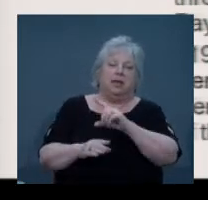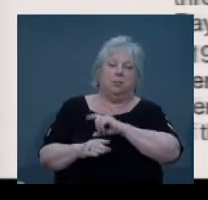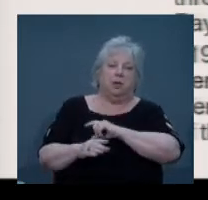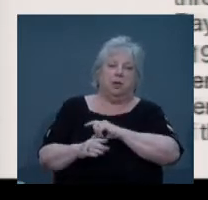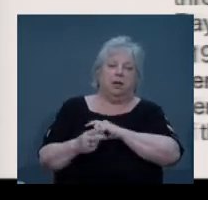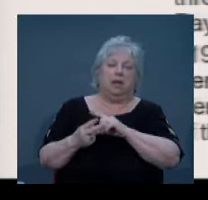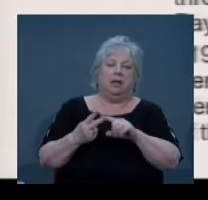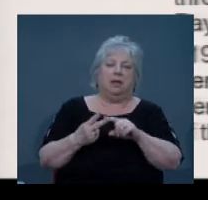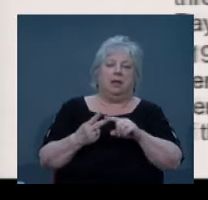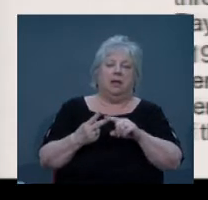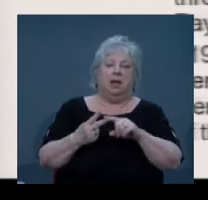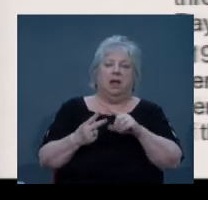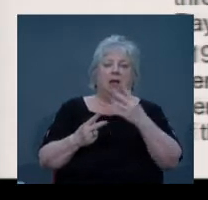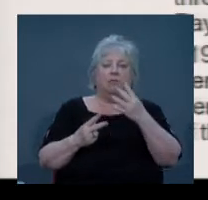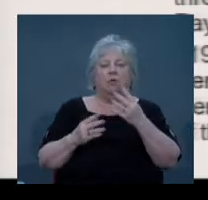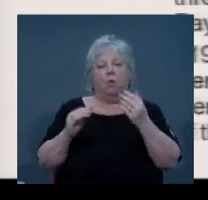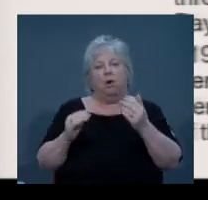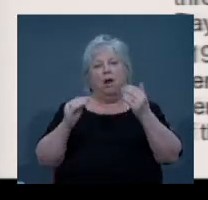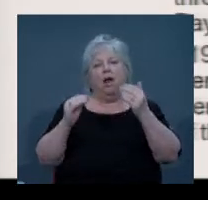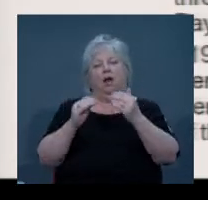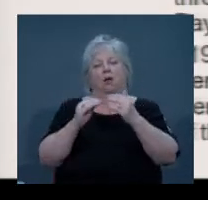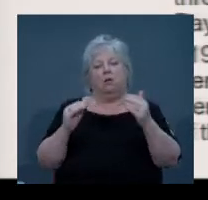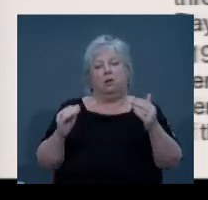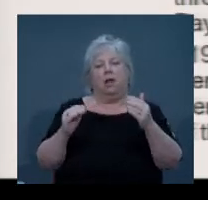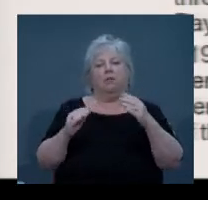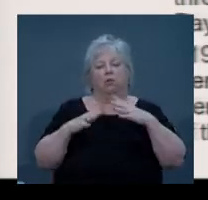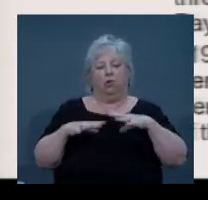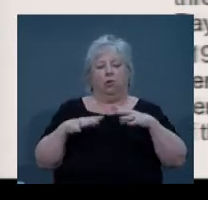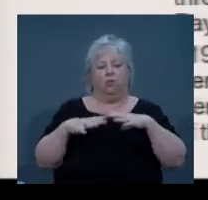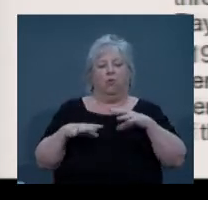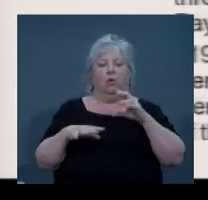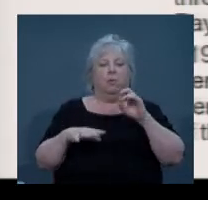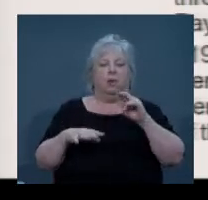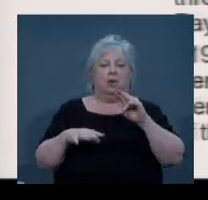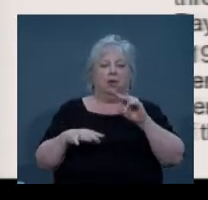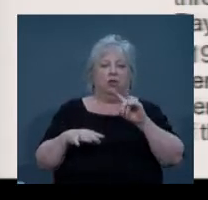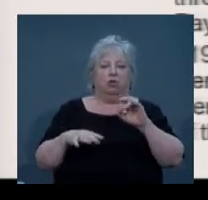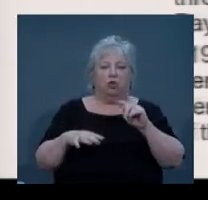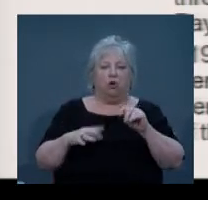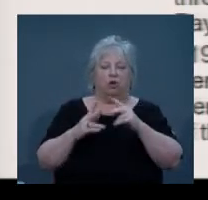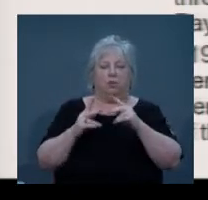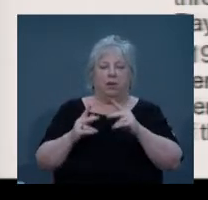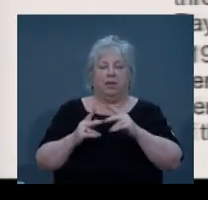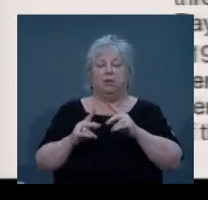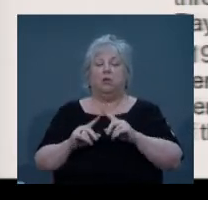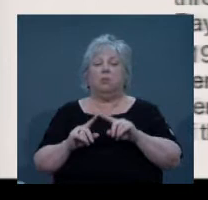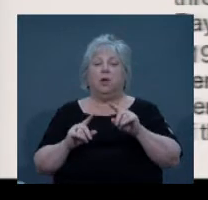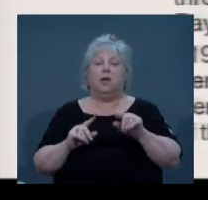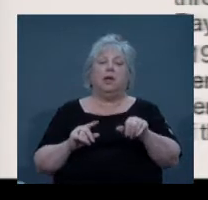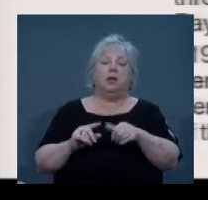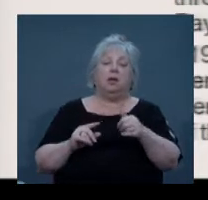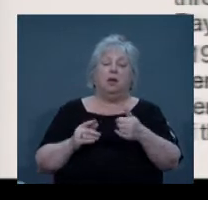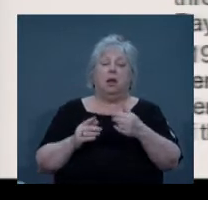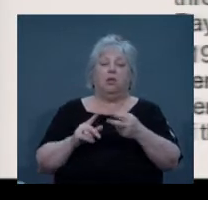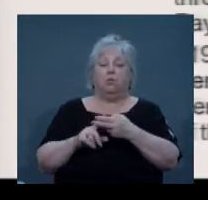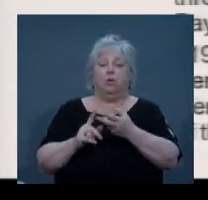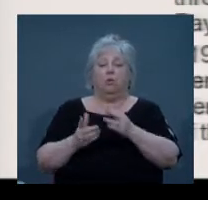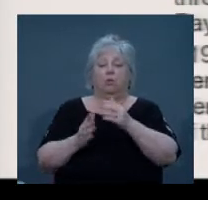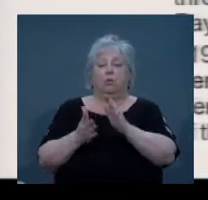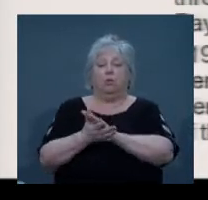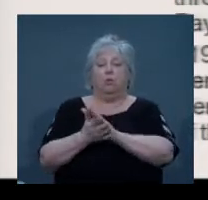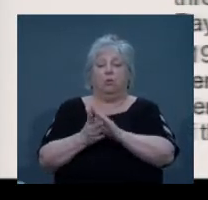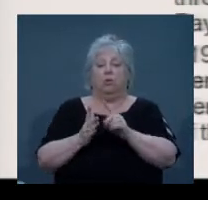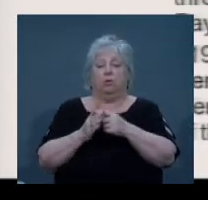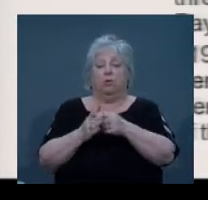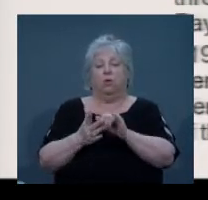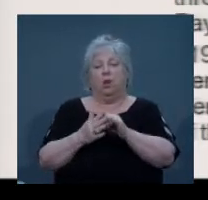and 4 higher level uniformed sergeant positions, but another recruit school began on August 19th, which brought the department